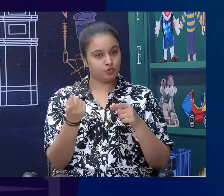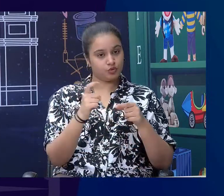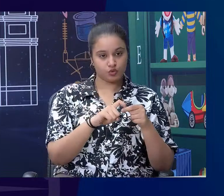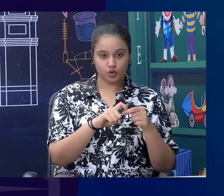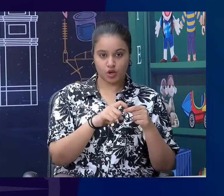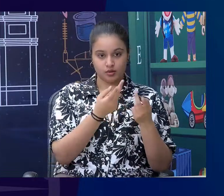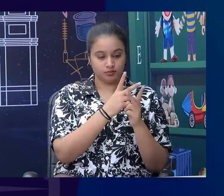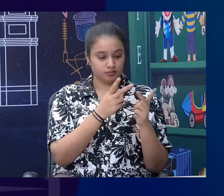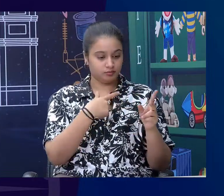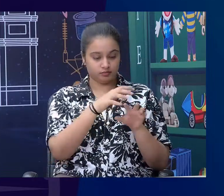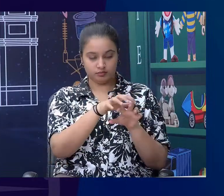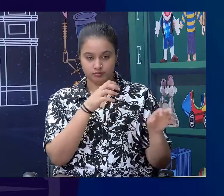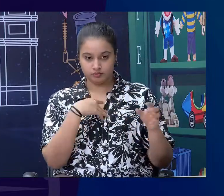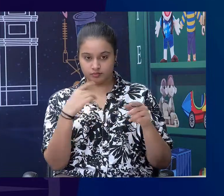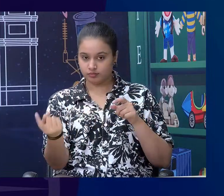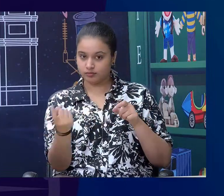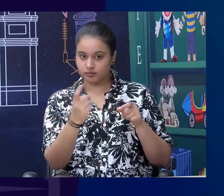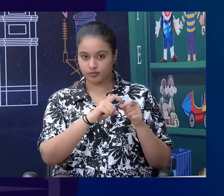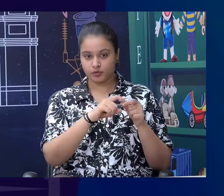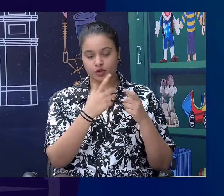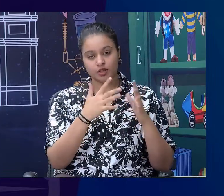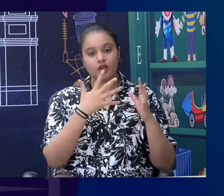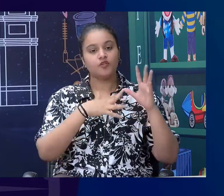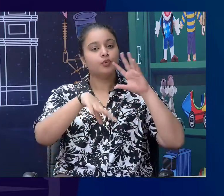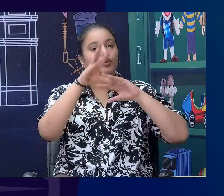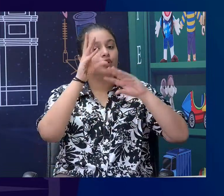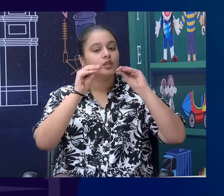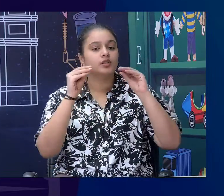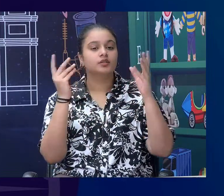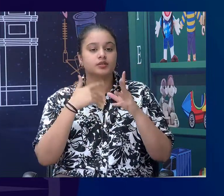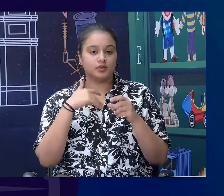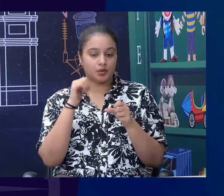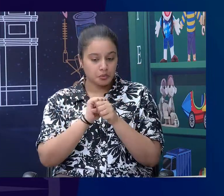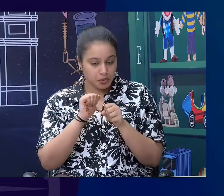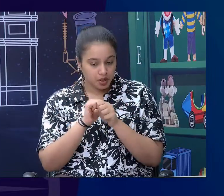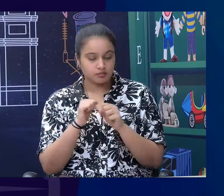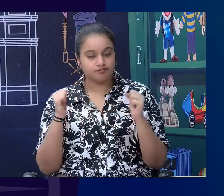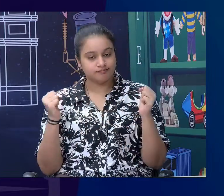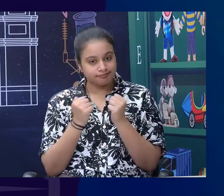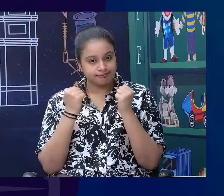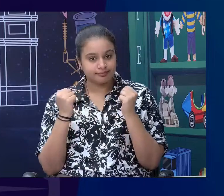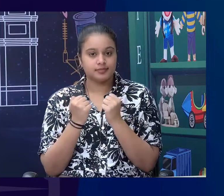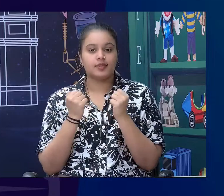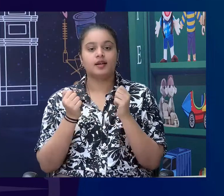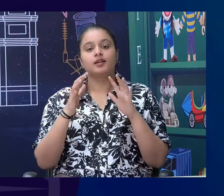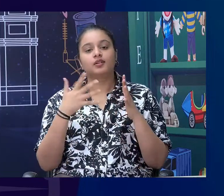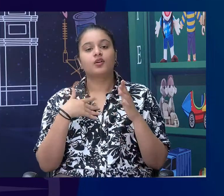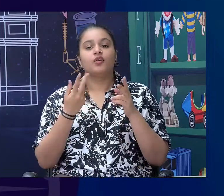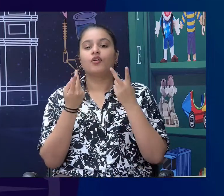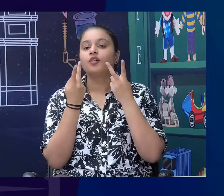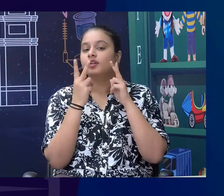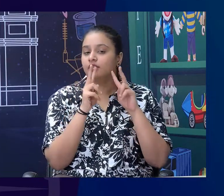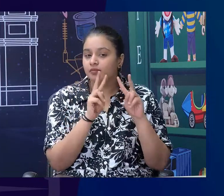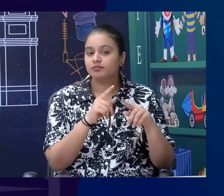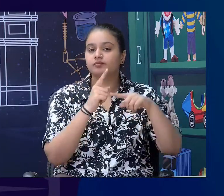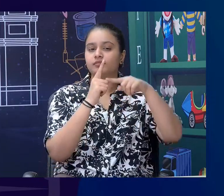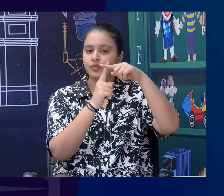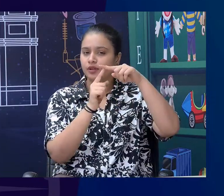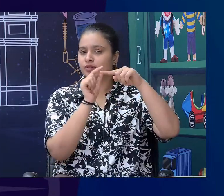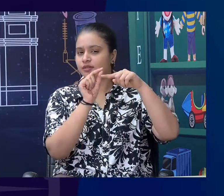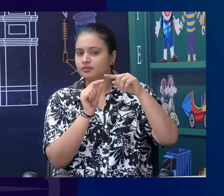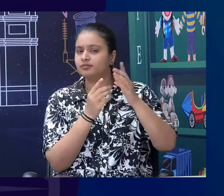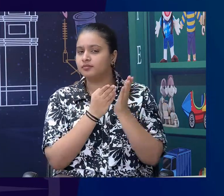He wears his hump now. He learns that he needs to work harder and respond in a positive